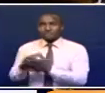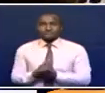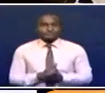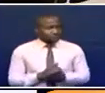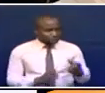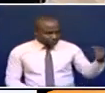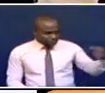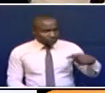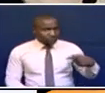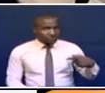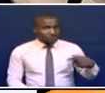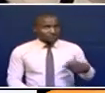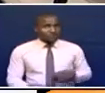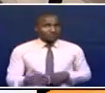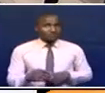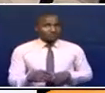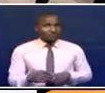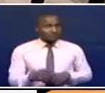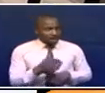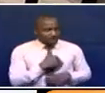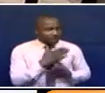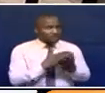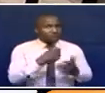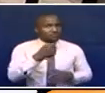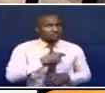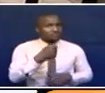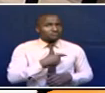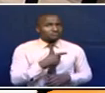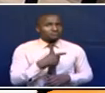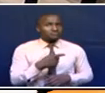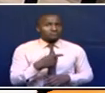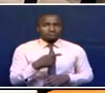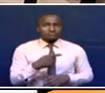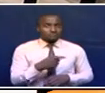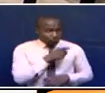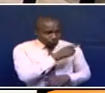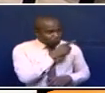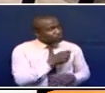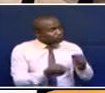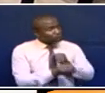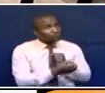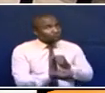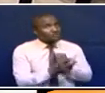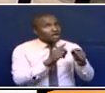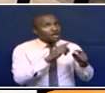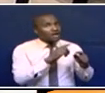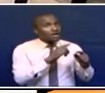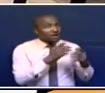Yeah. Monica, what do we have? Some texts? We have. Okay, you were talking before about